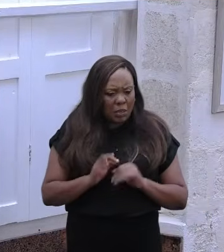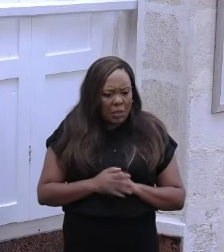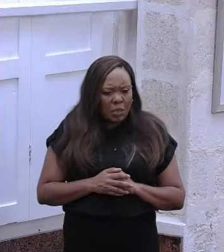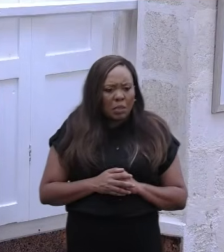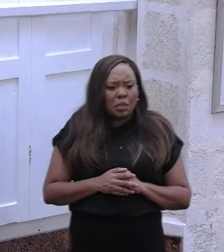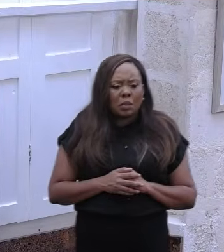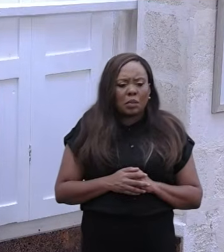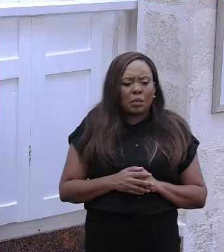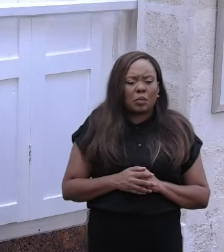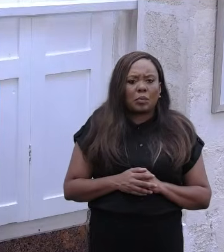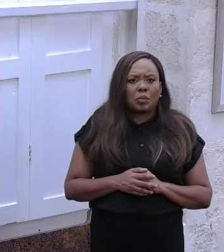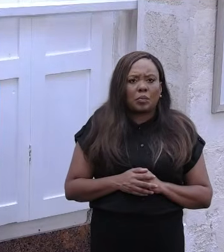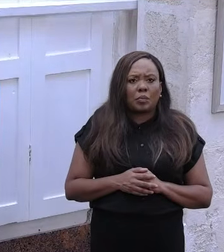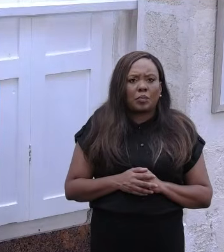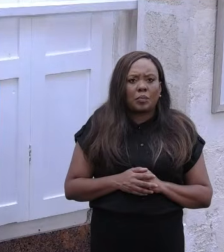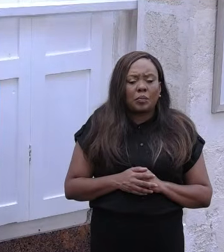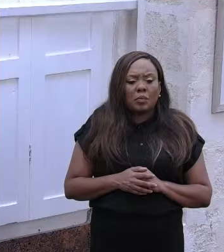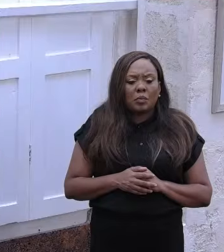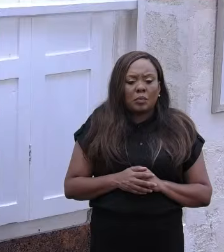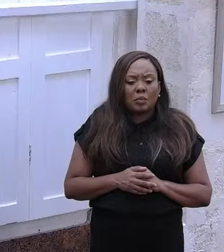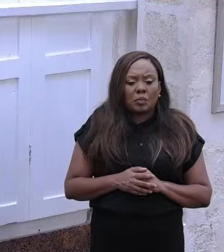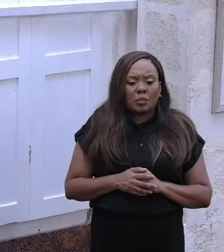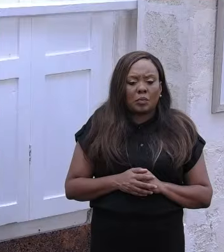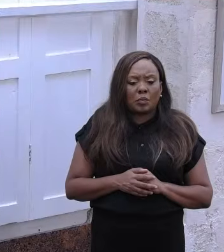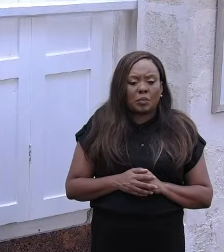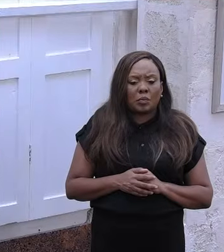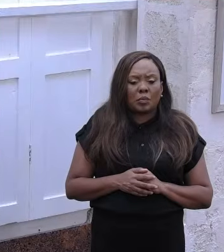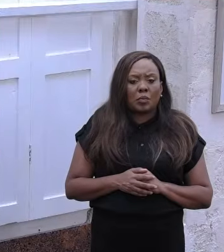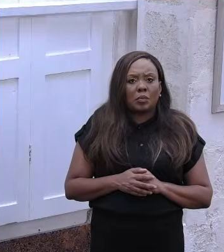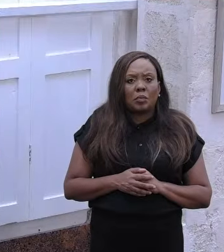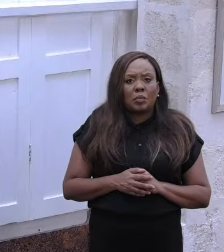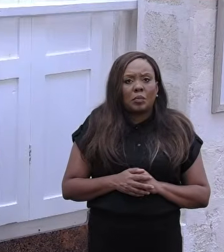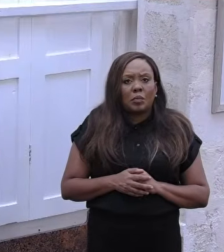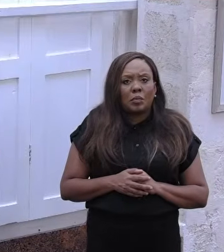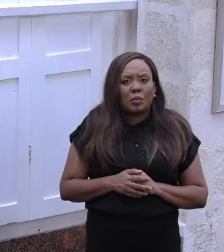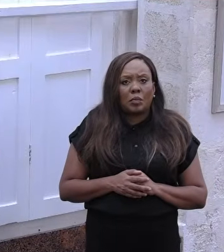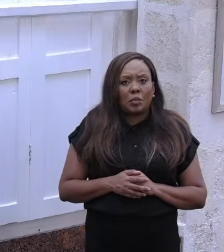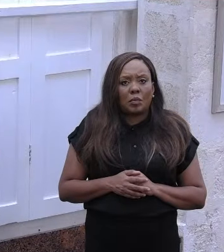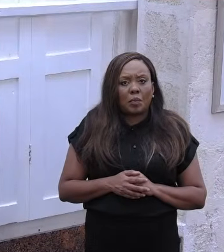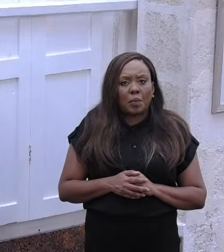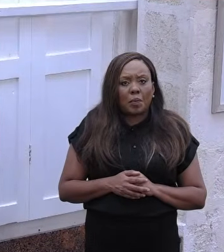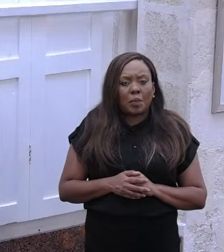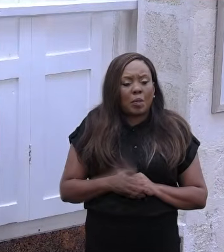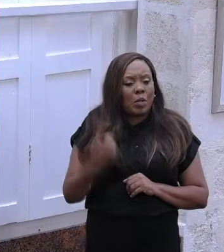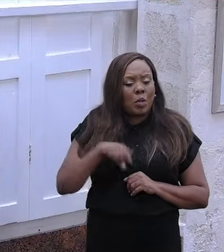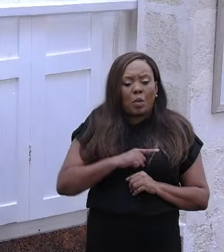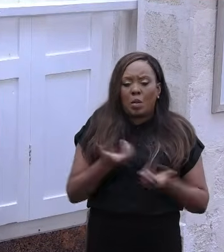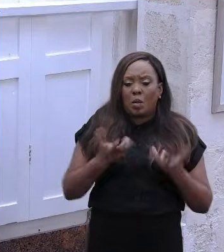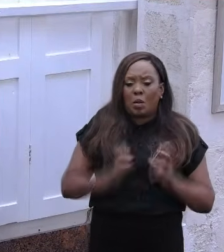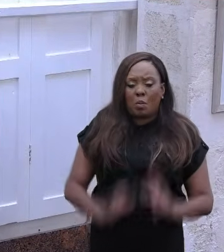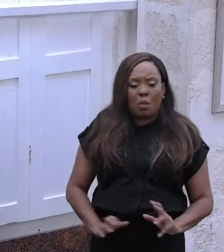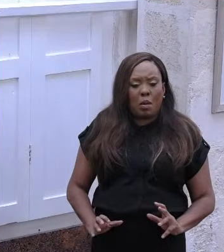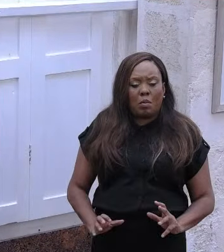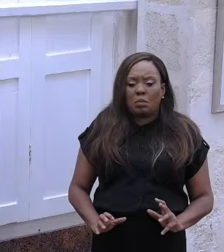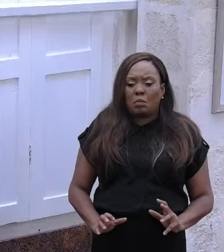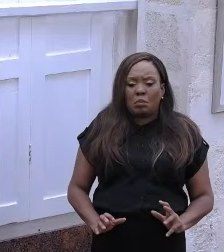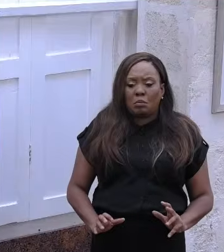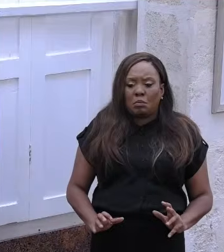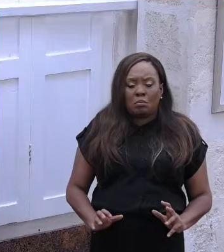to actually avoid having a situation where our passport comes under question. We've sought